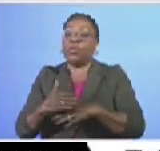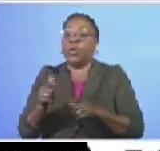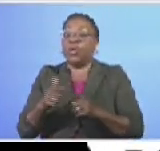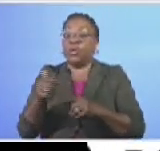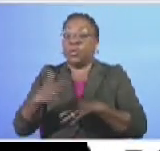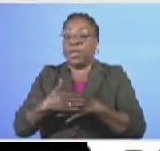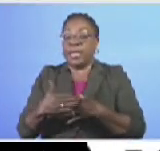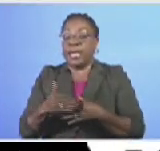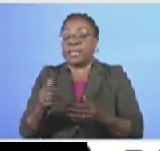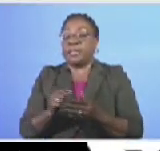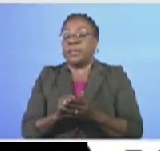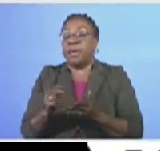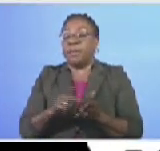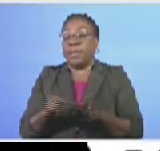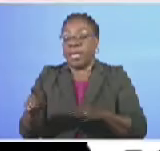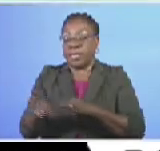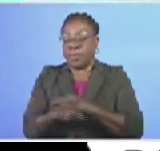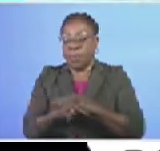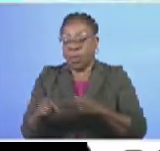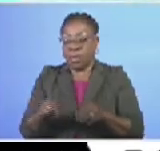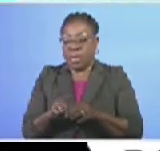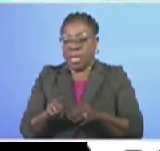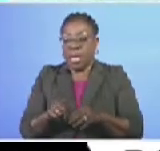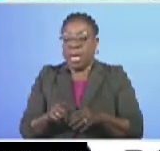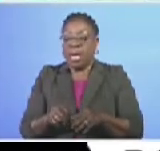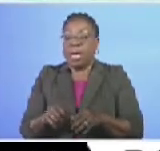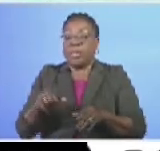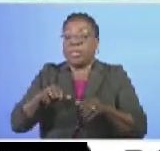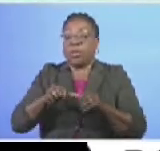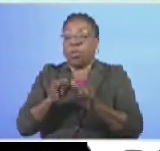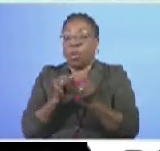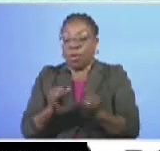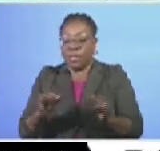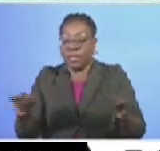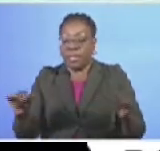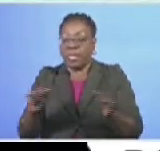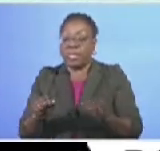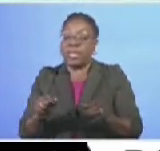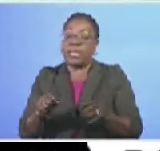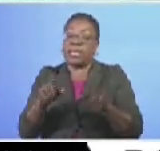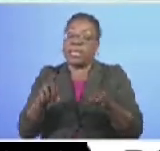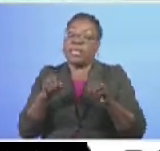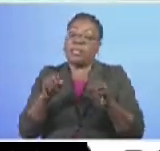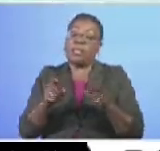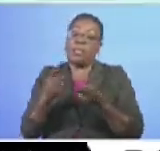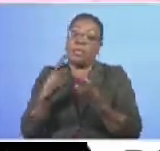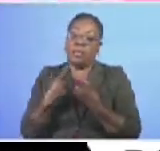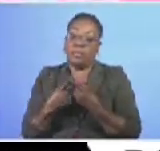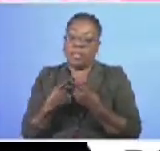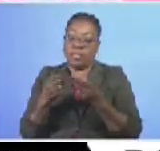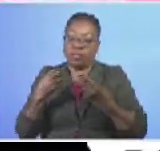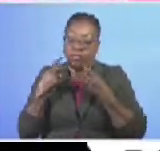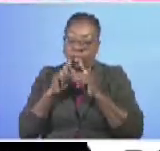by an RT-PCR test and quarantine until results are confirmed. Cleopatra Murphy, ZNS Network News.